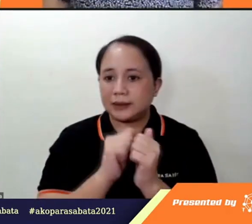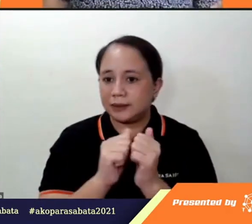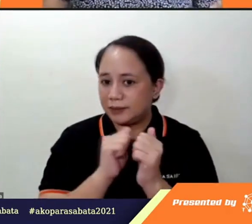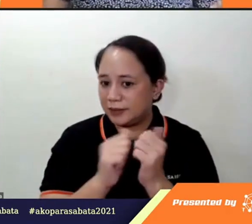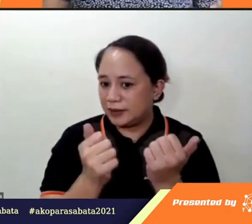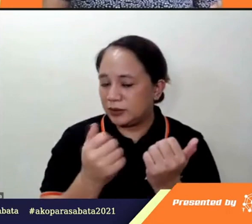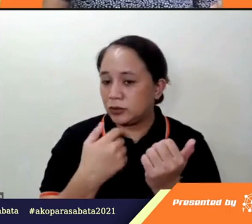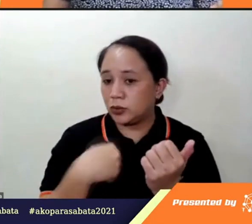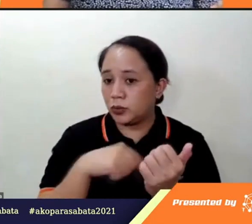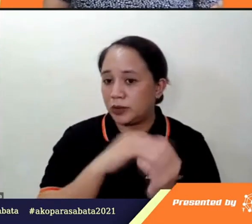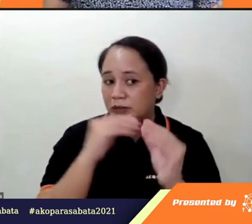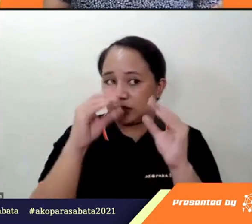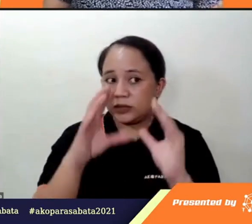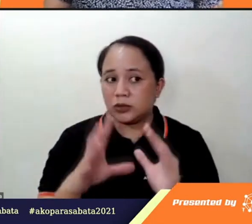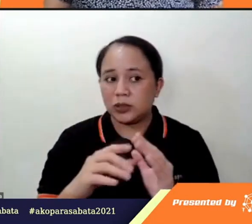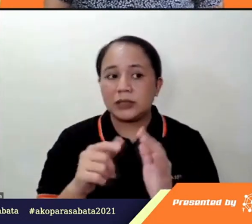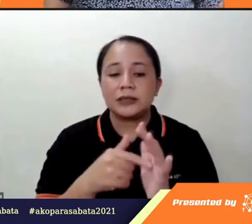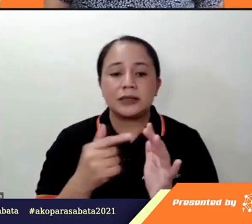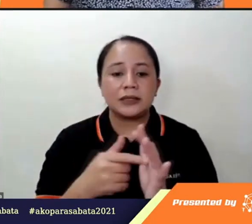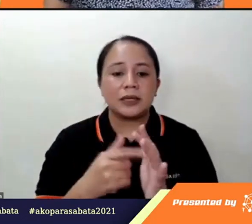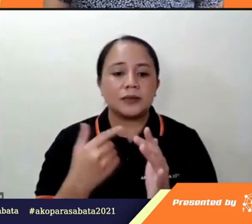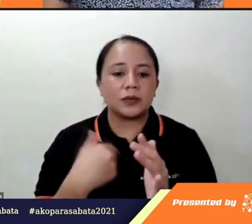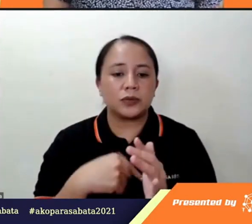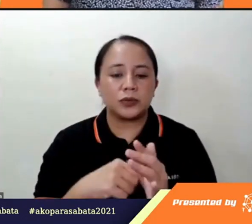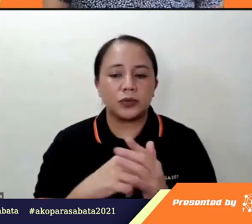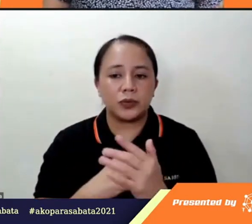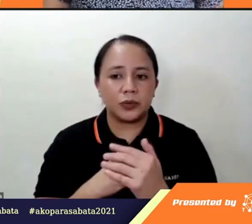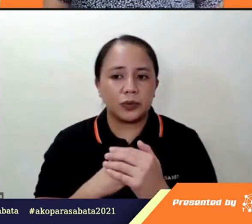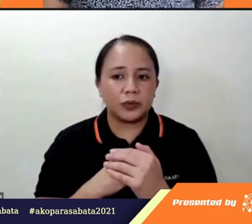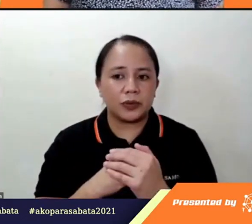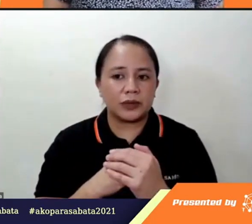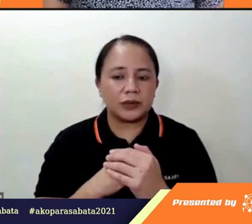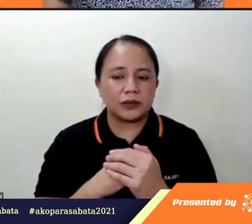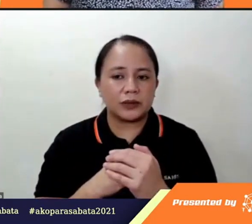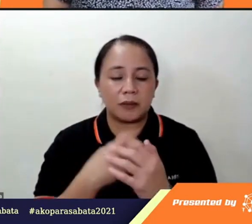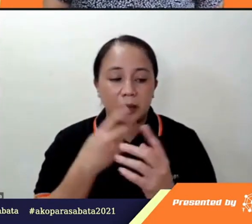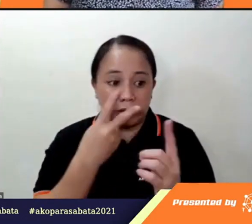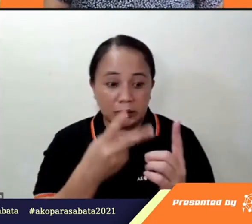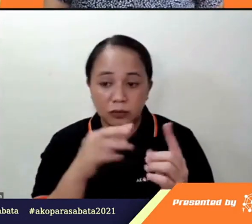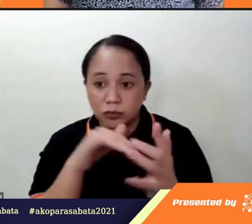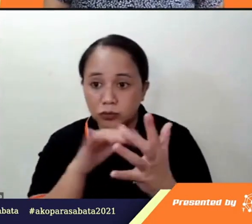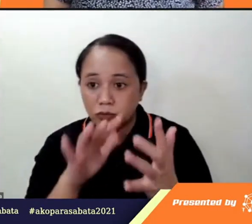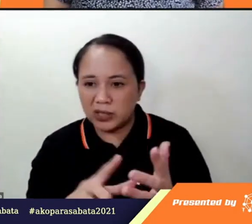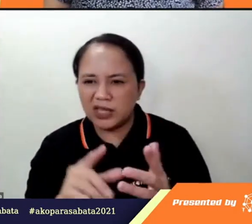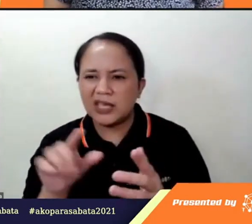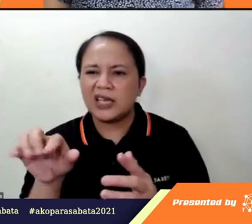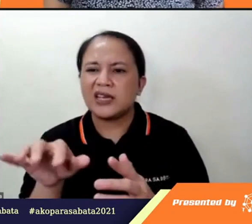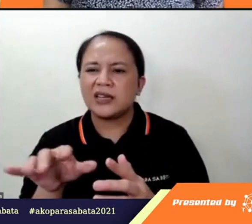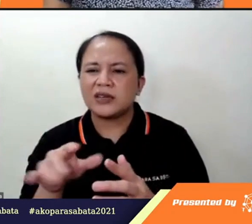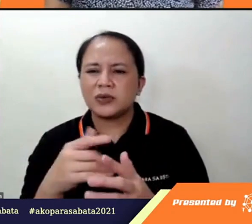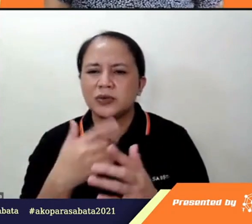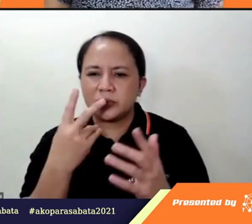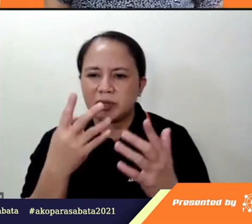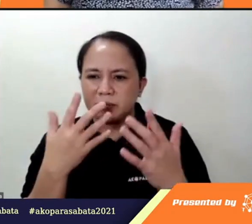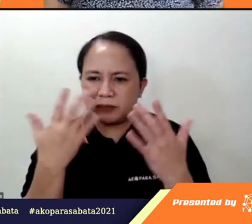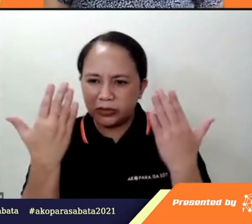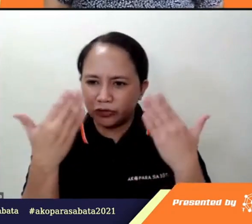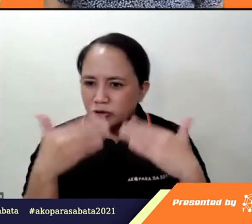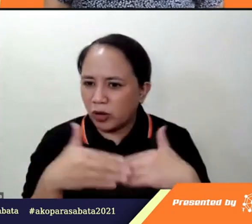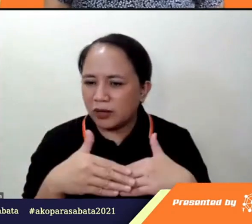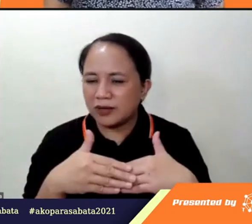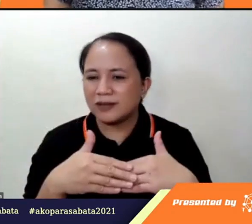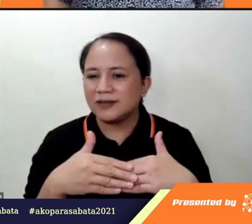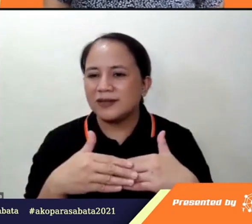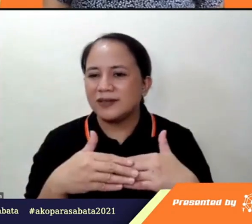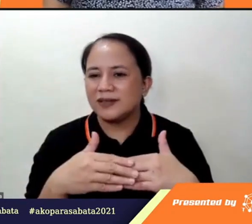as teachers, minsan doon namin nakikita, may sinamit yung estudyante na medyo very dark or,